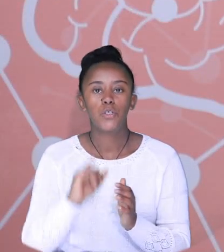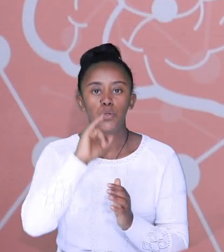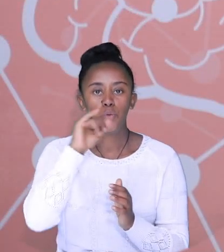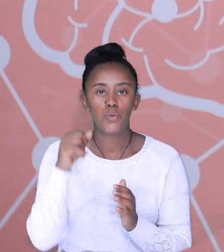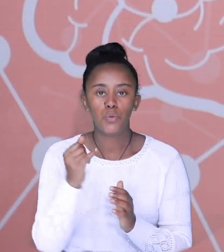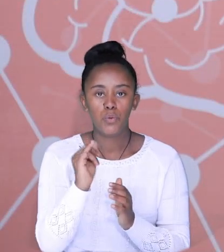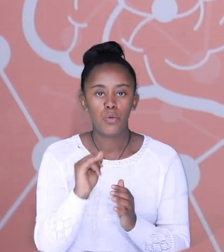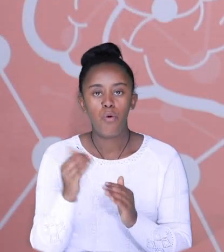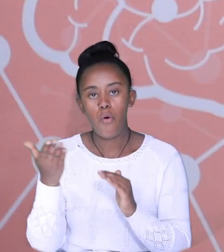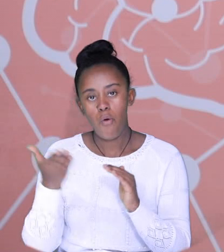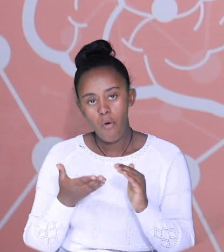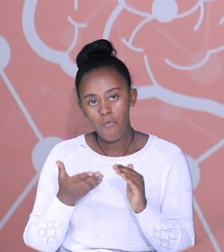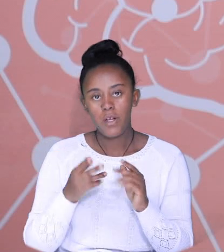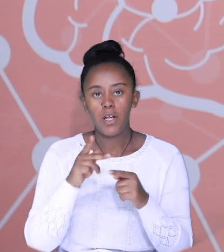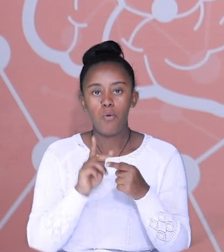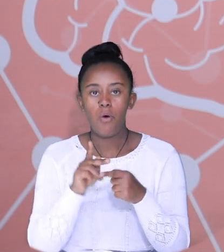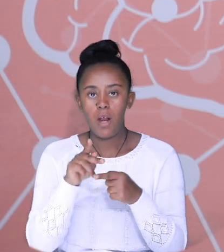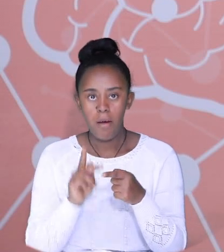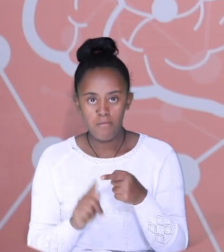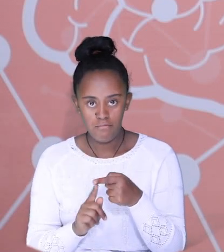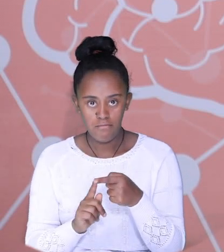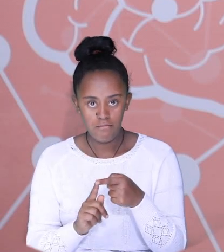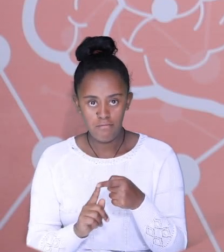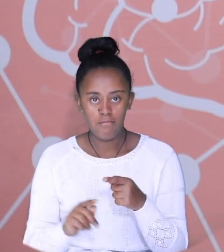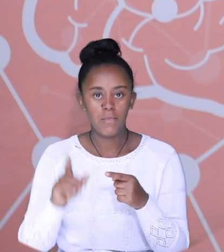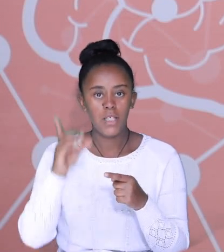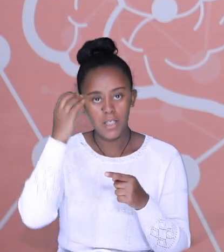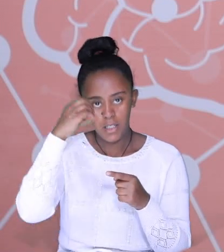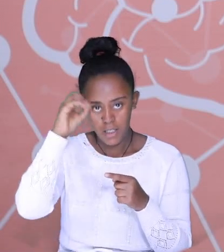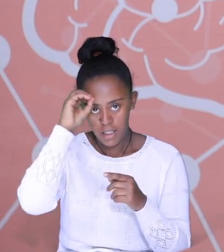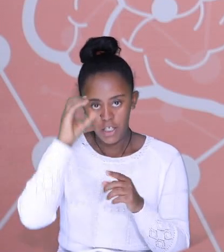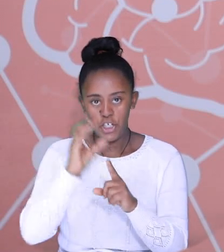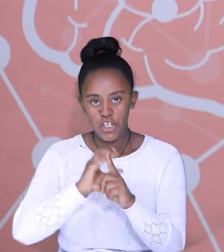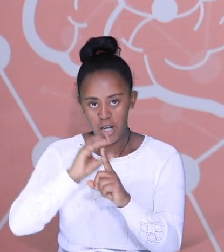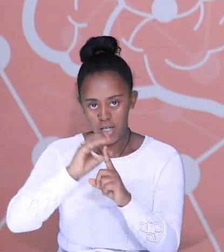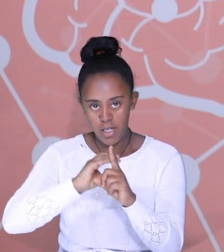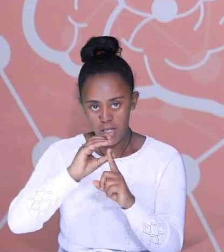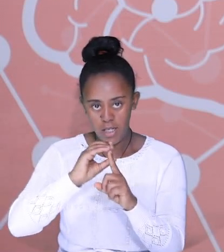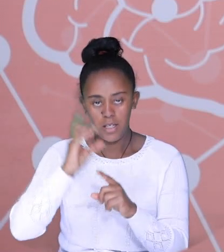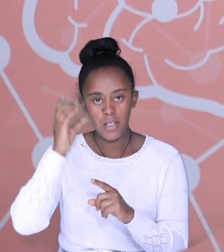joule over kilogram degree Celsius